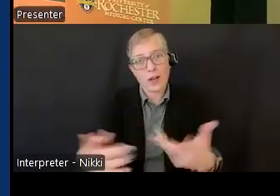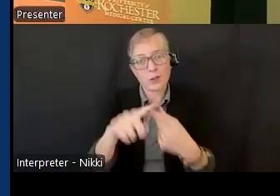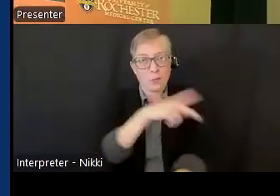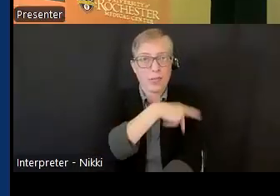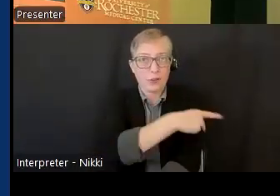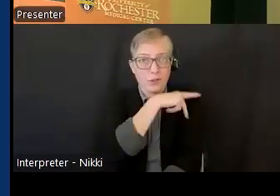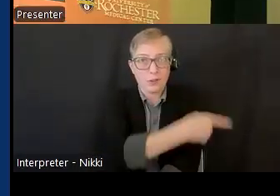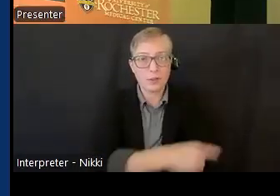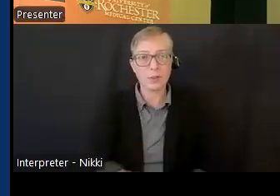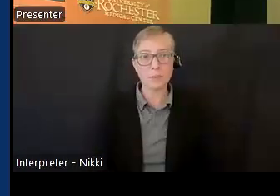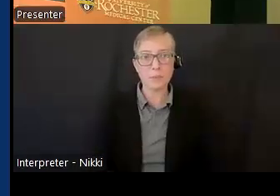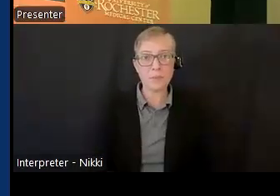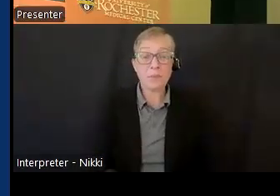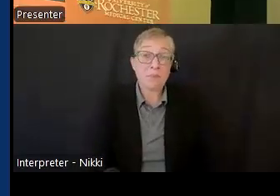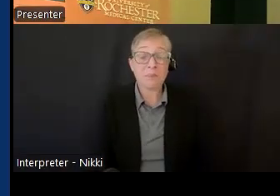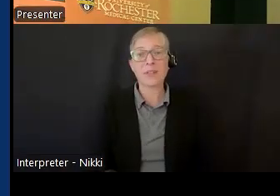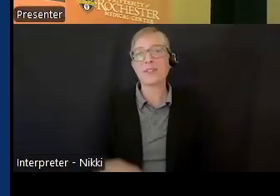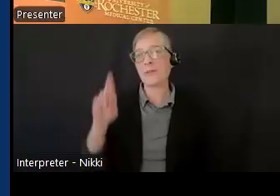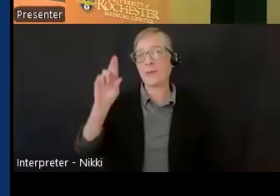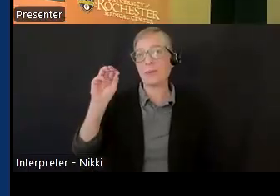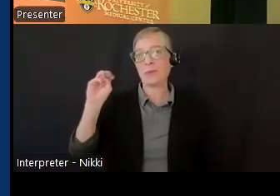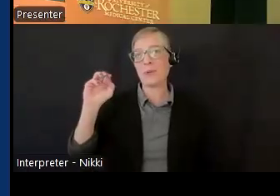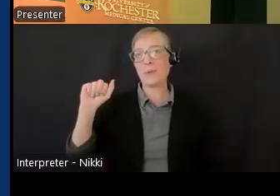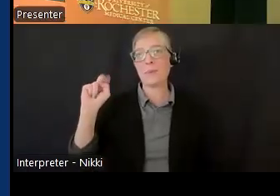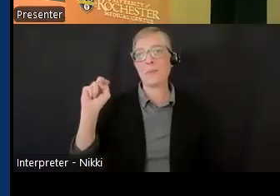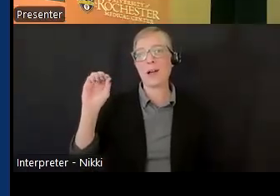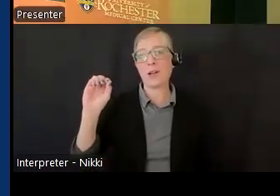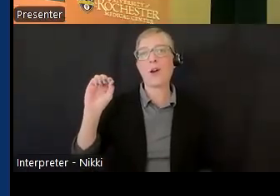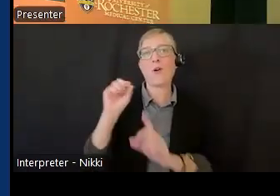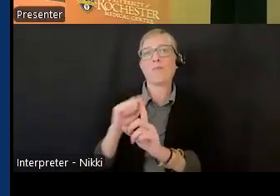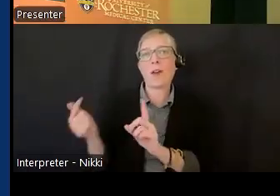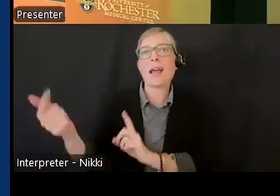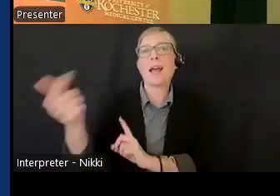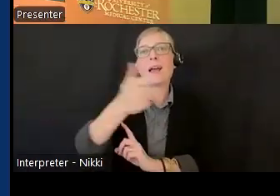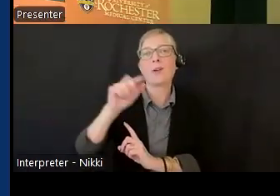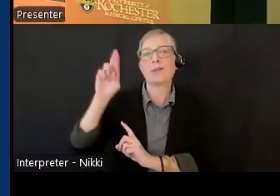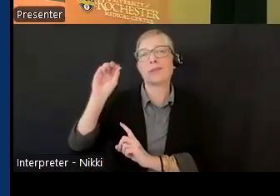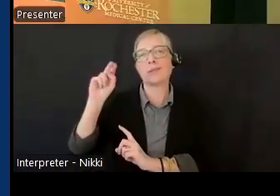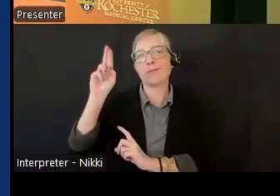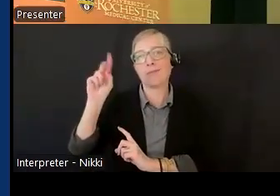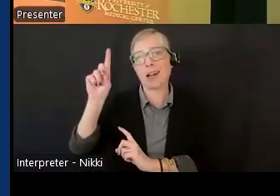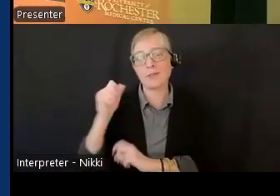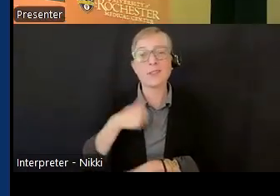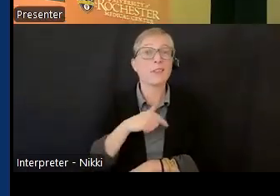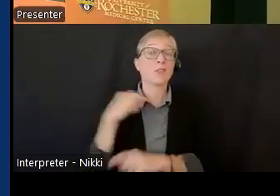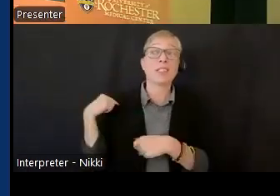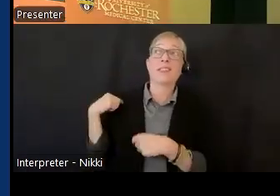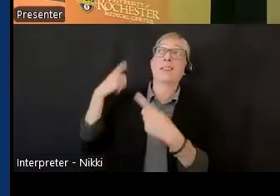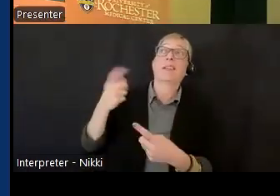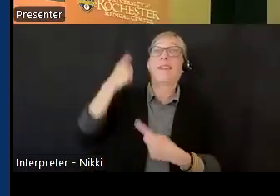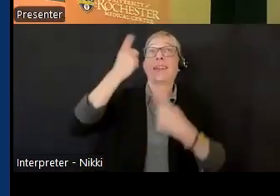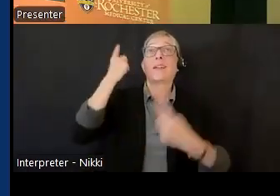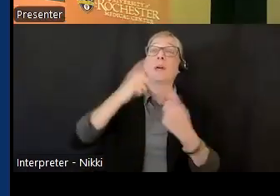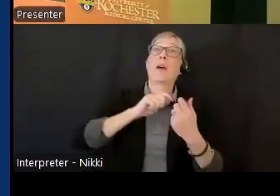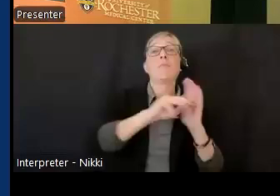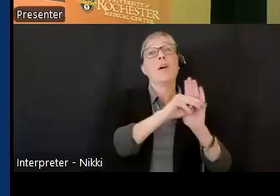different way of approaching the Romano rounds, where we've often thought about models of care or systems of treatment